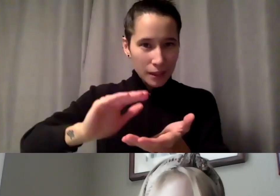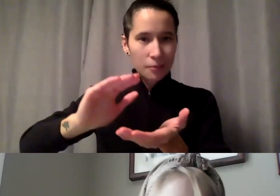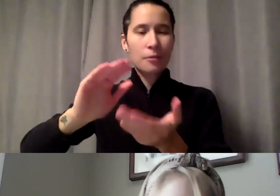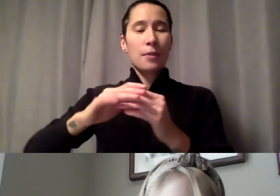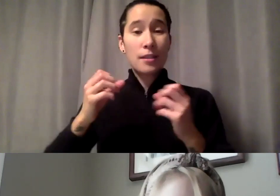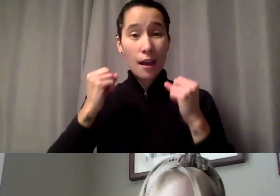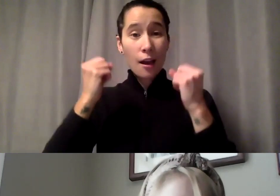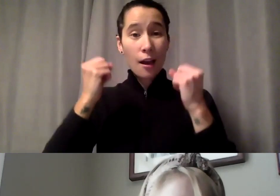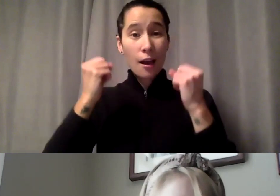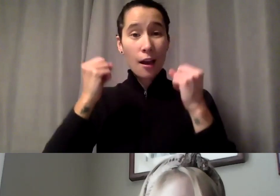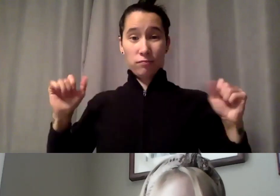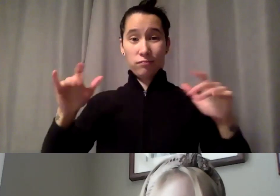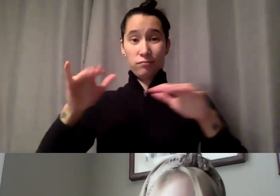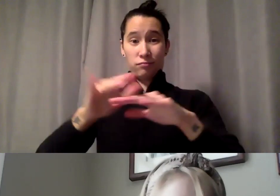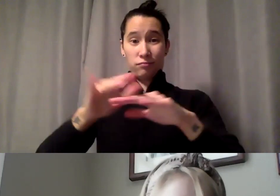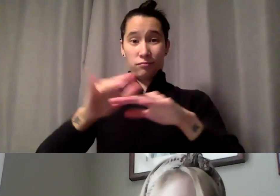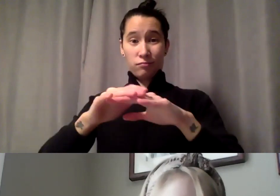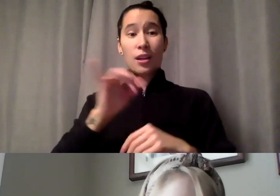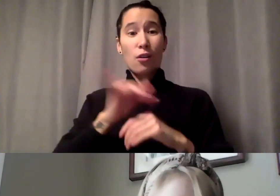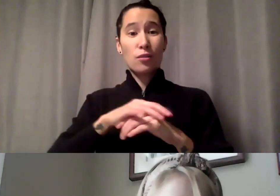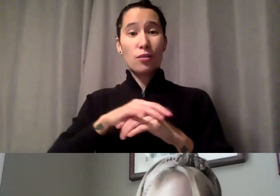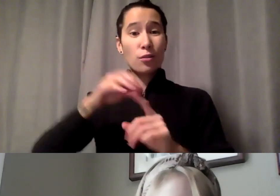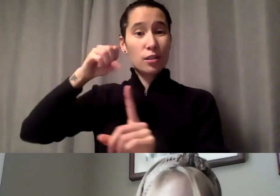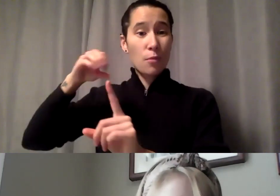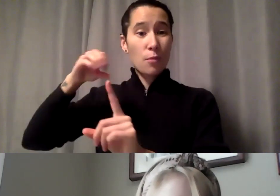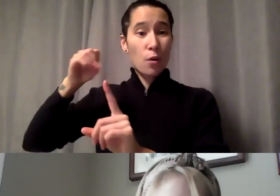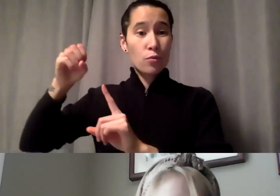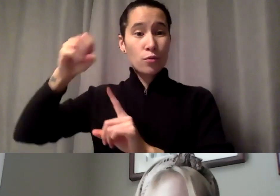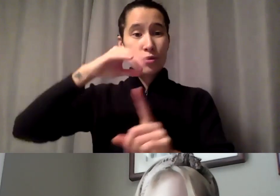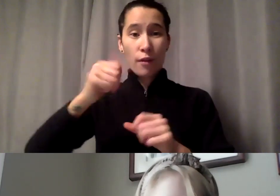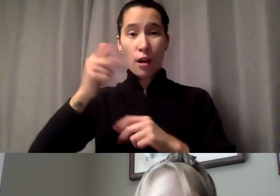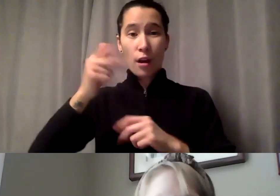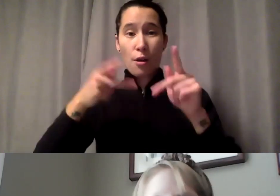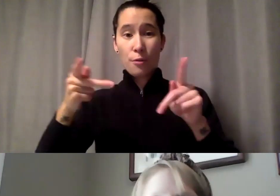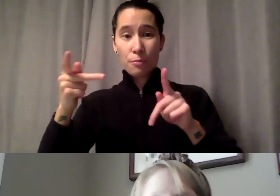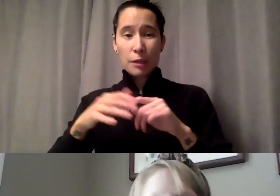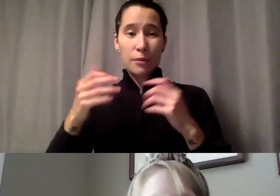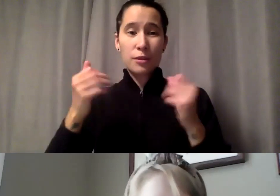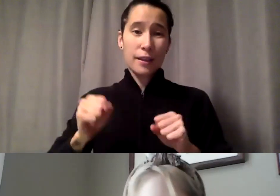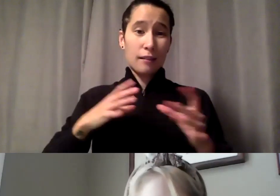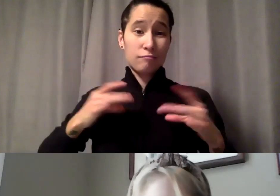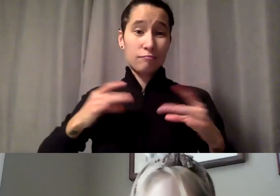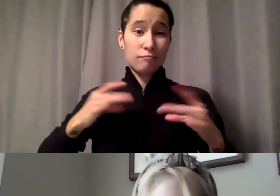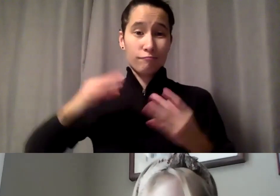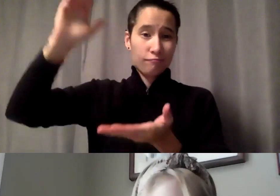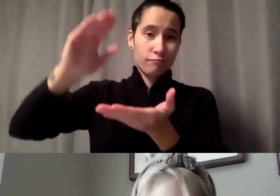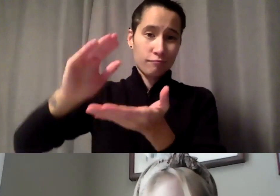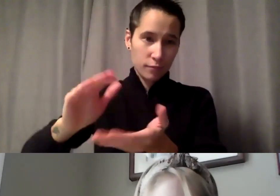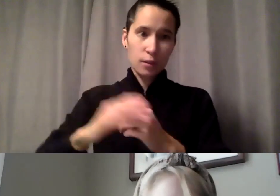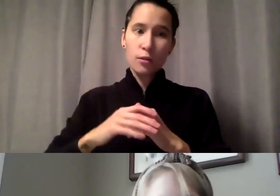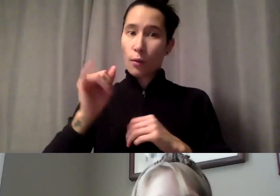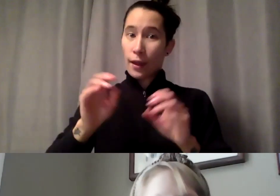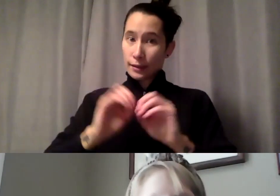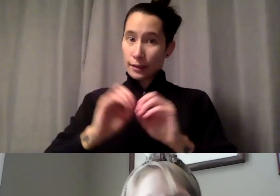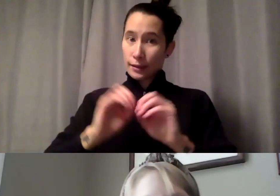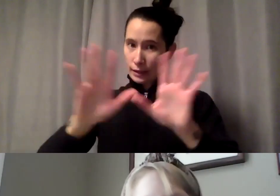of exposure to others. So that needs to be really clear. If you are